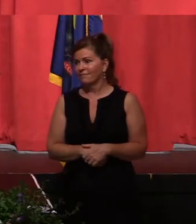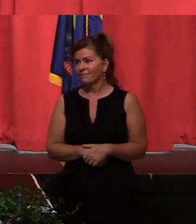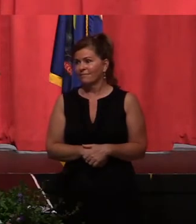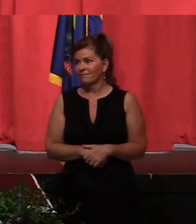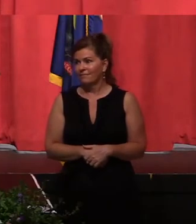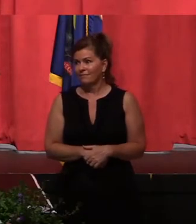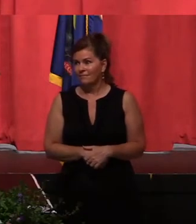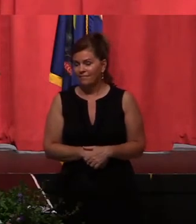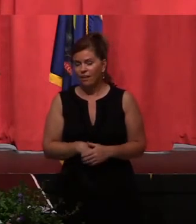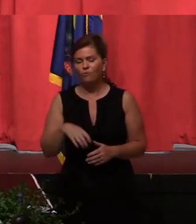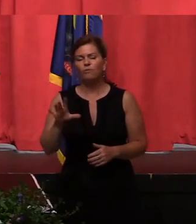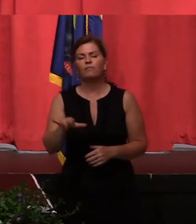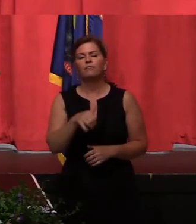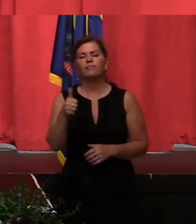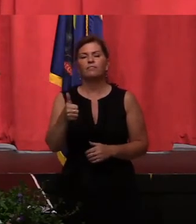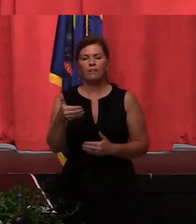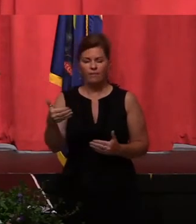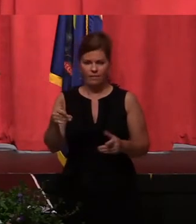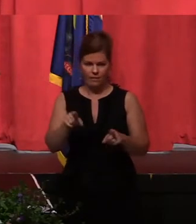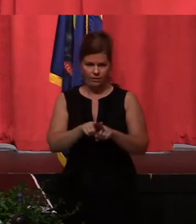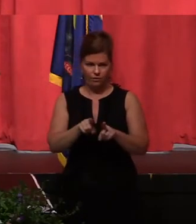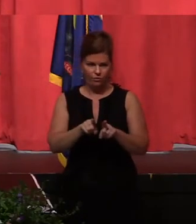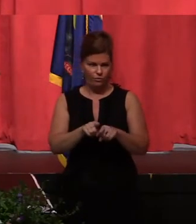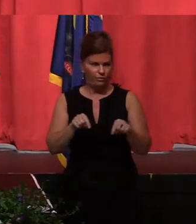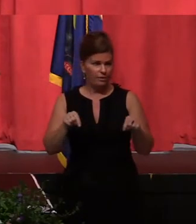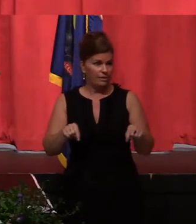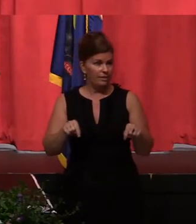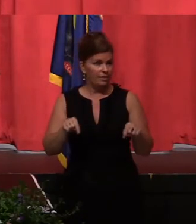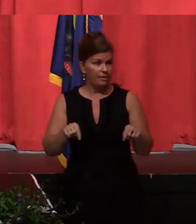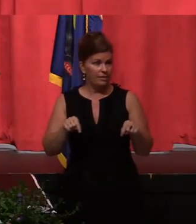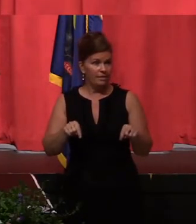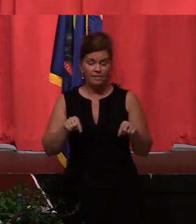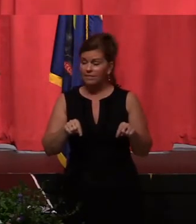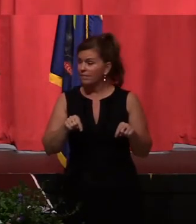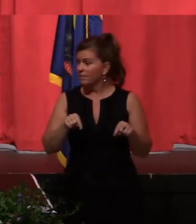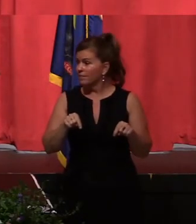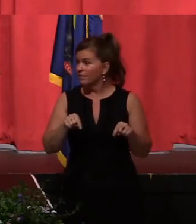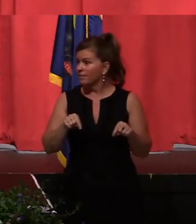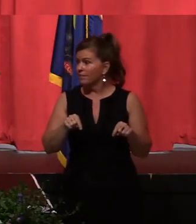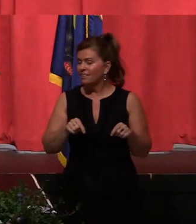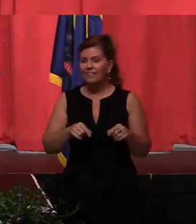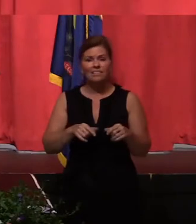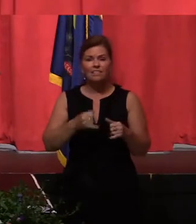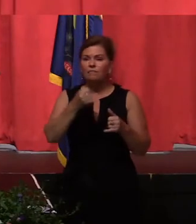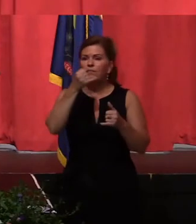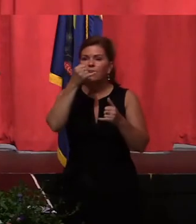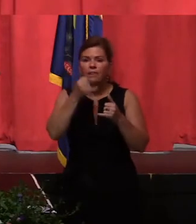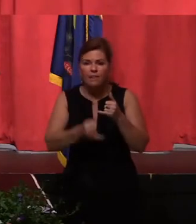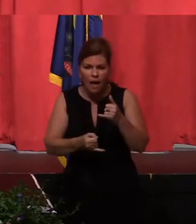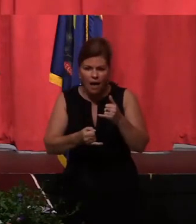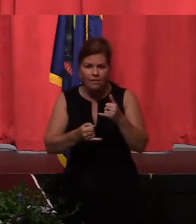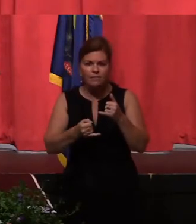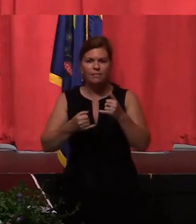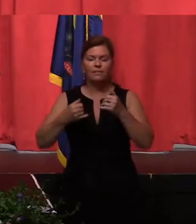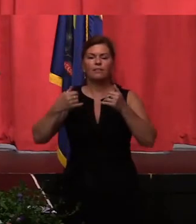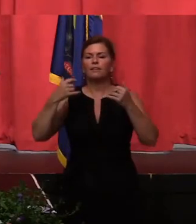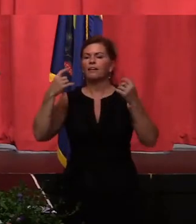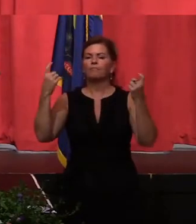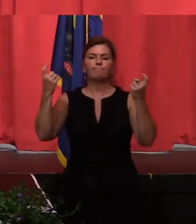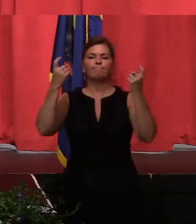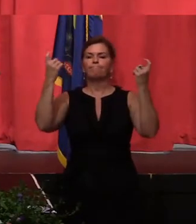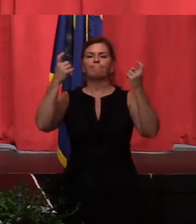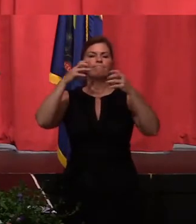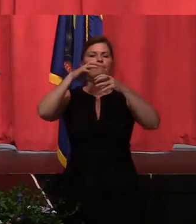There's another thing, too. This right now is the last ritual act of the ceremony